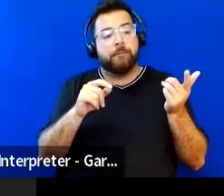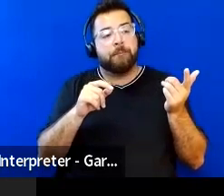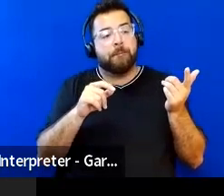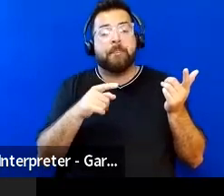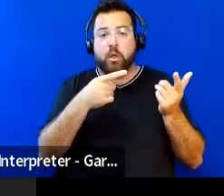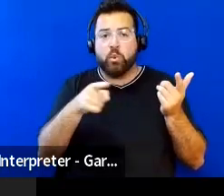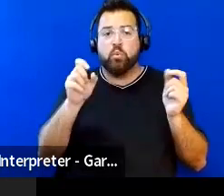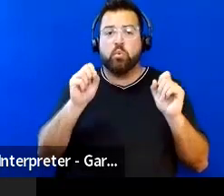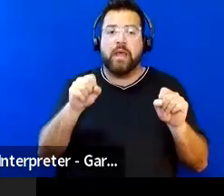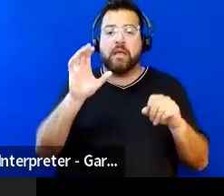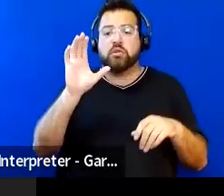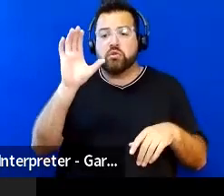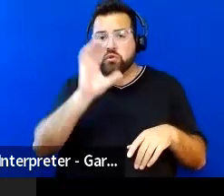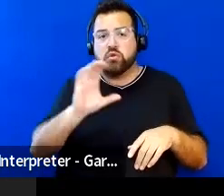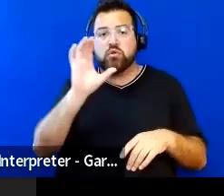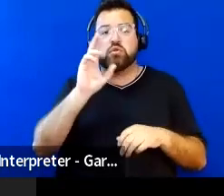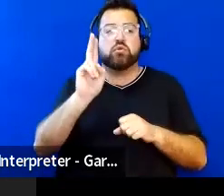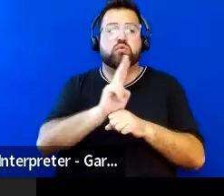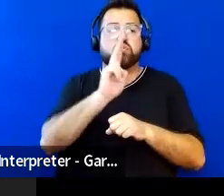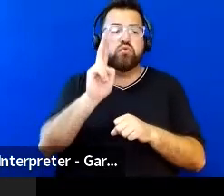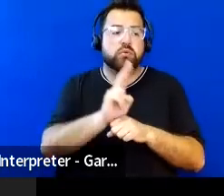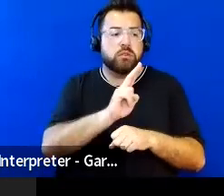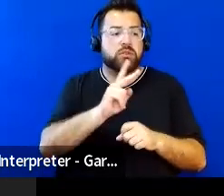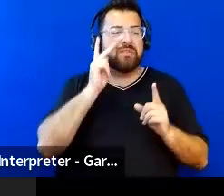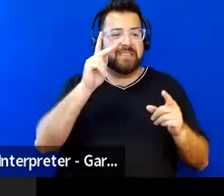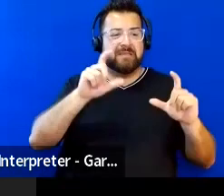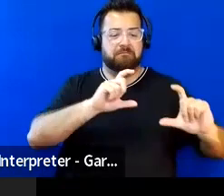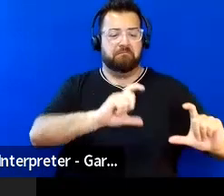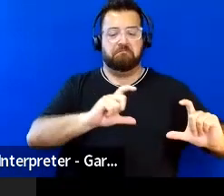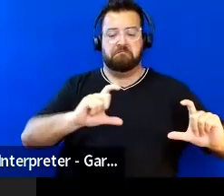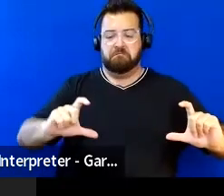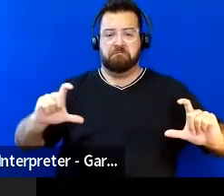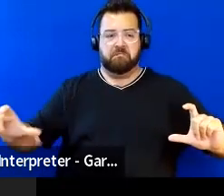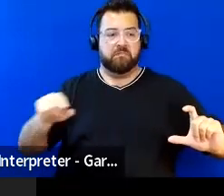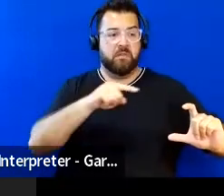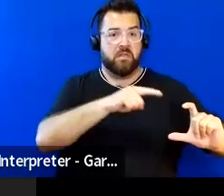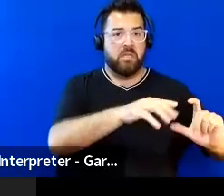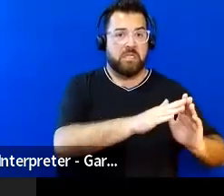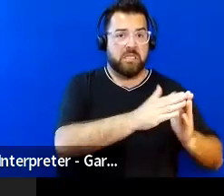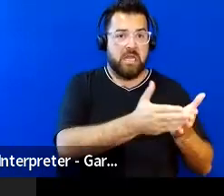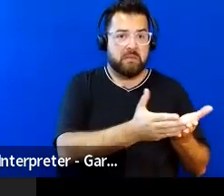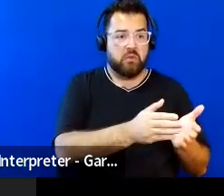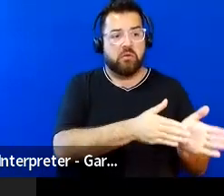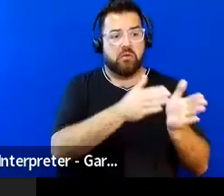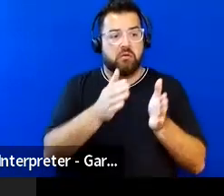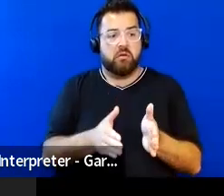you can search by down here by textbook, by courses, by course